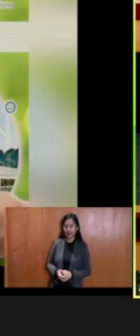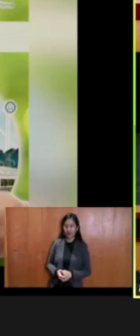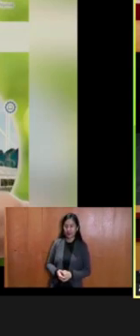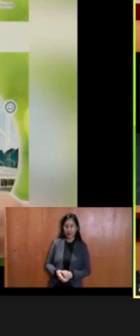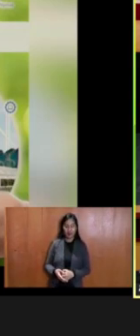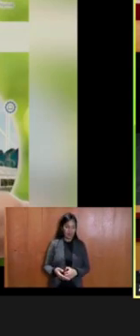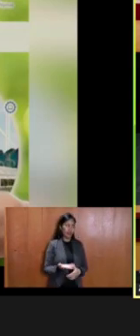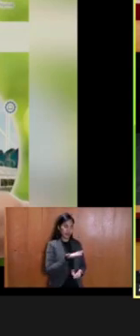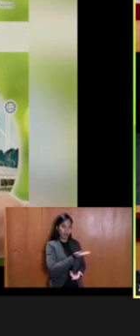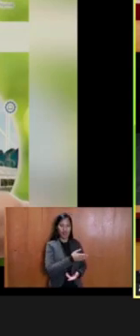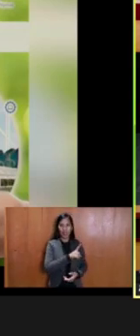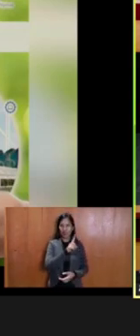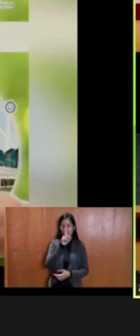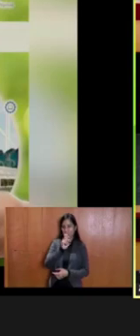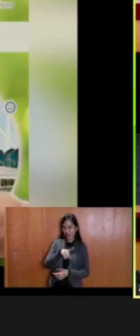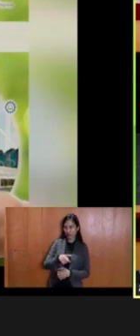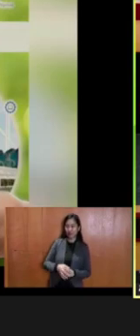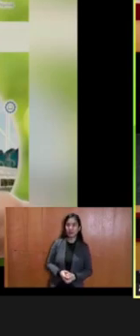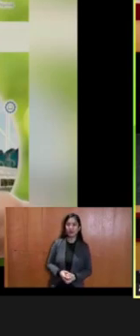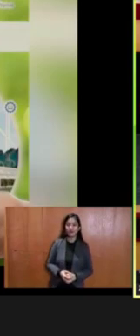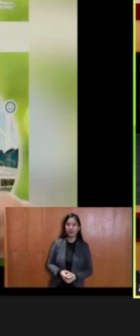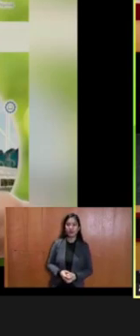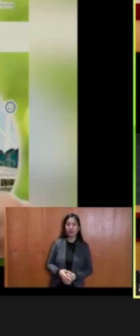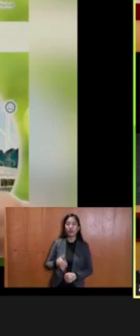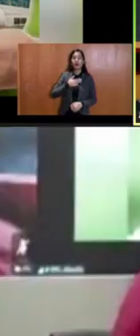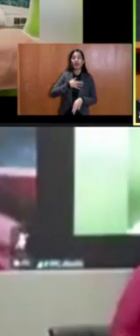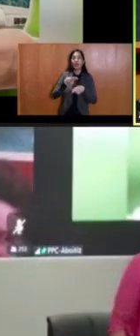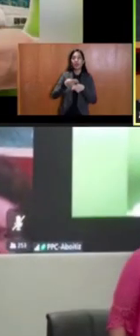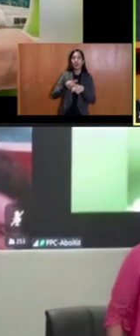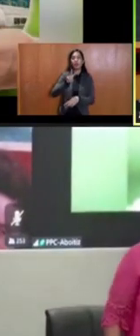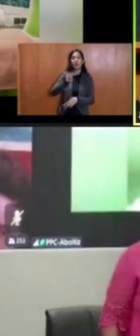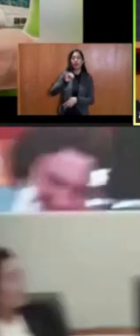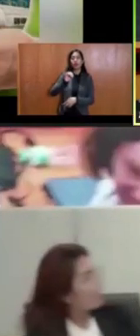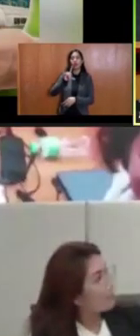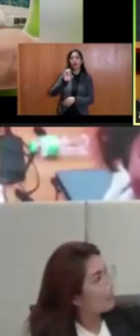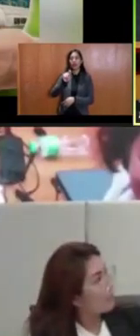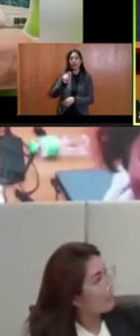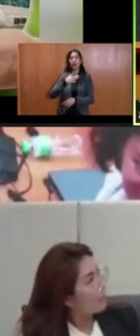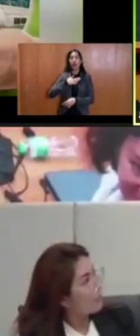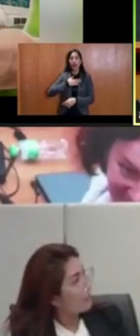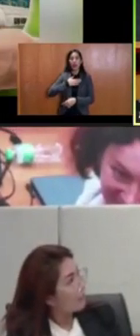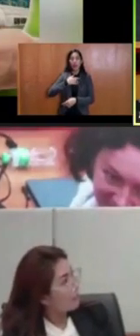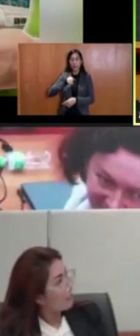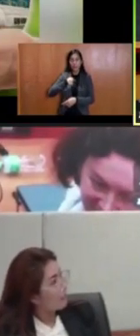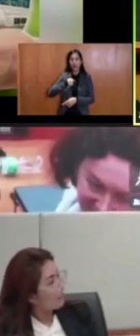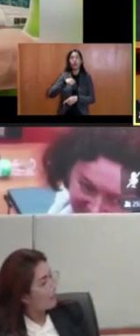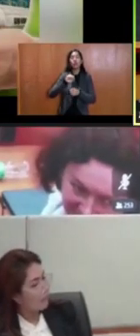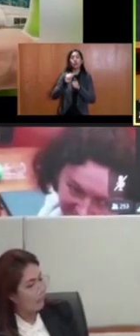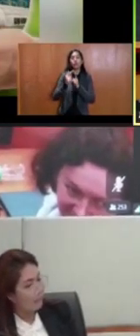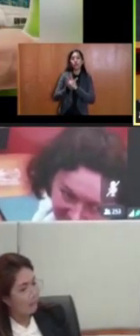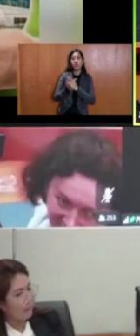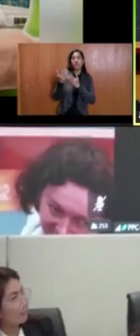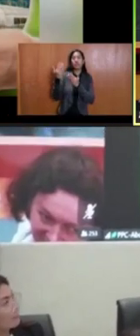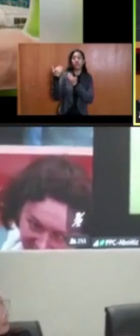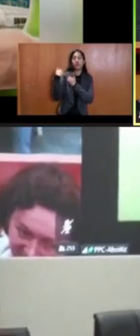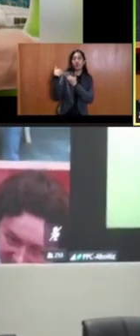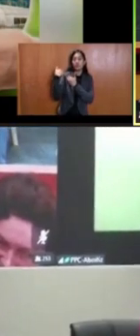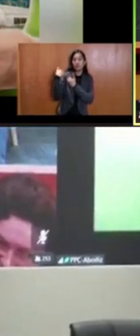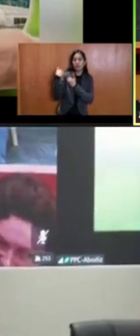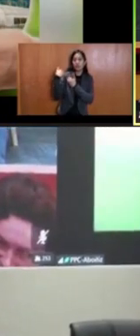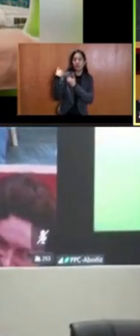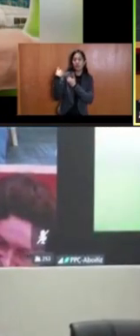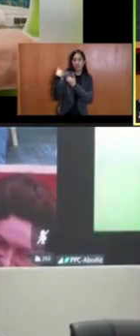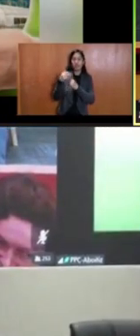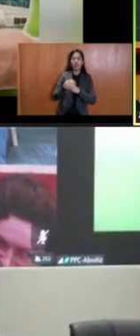the panelists you'd like to ask. I'm Violet. I'm a social responsibility specialist of Nature Awareness